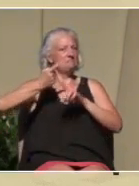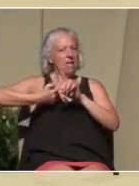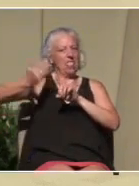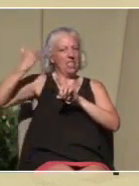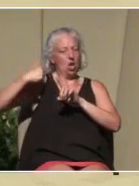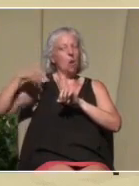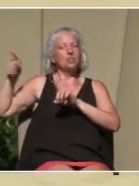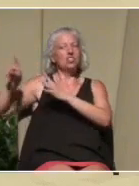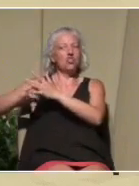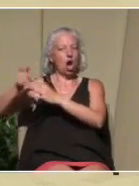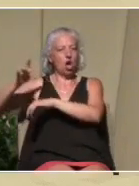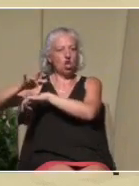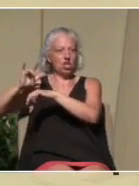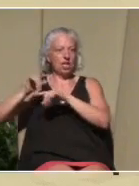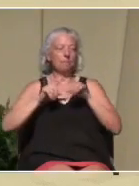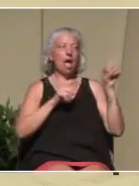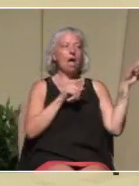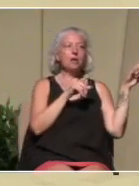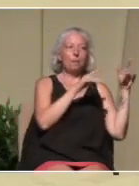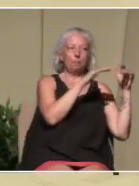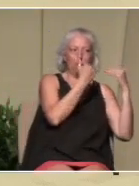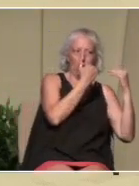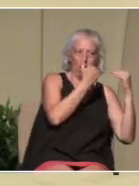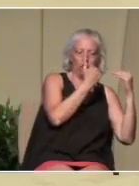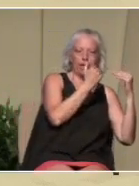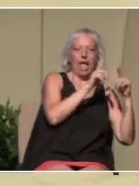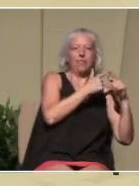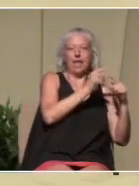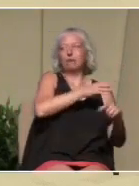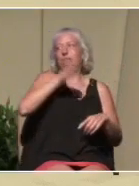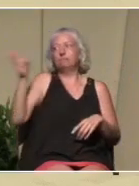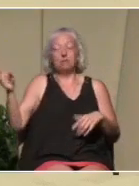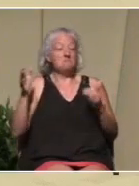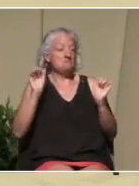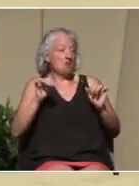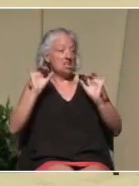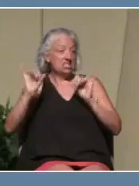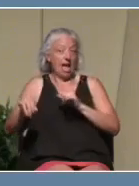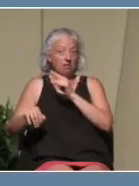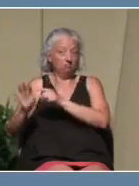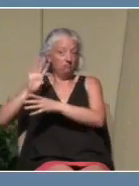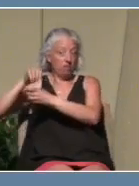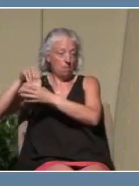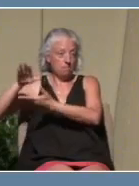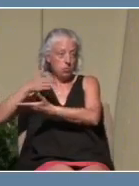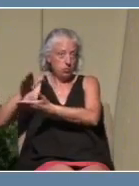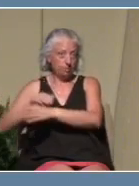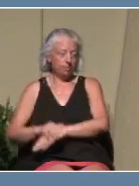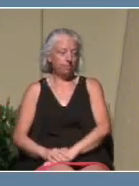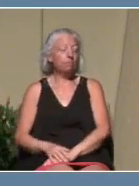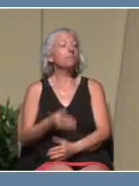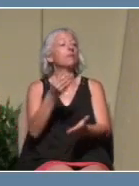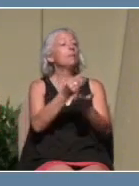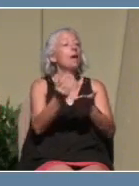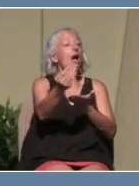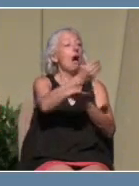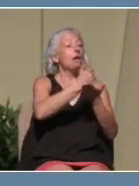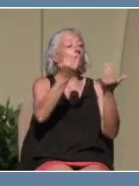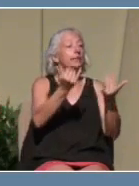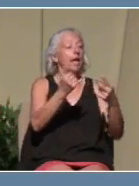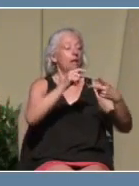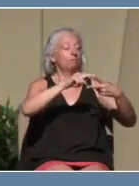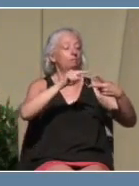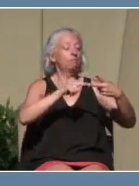here, so you might want to take that in. And then finally, our offerings today are for Maranatha Church, for